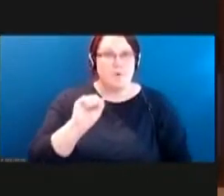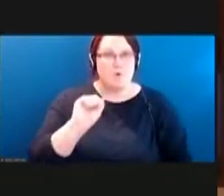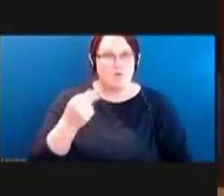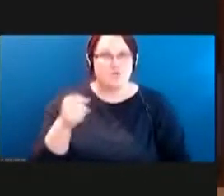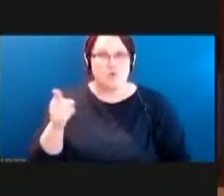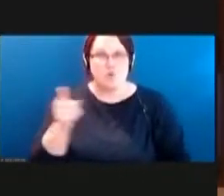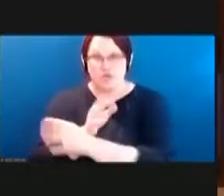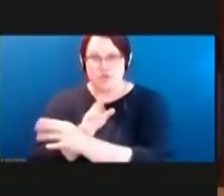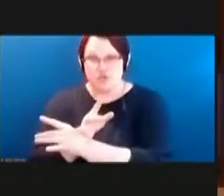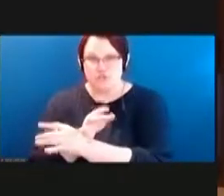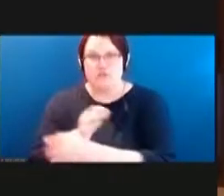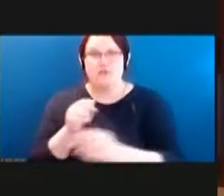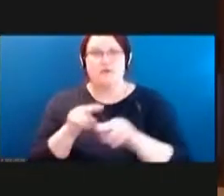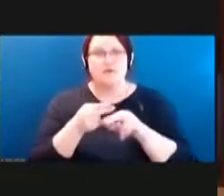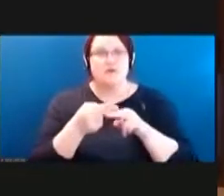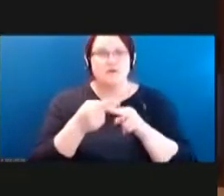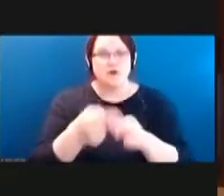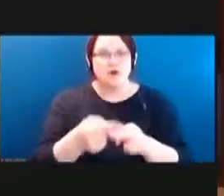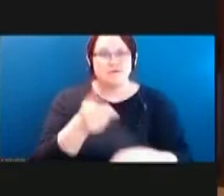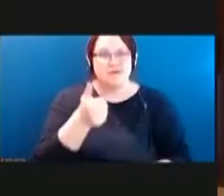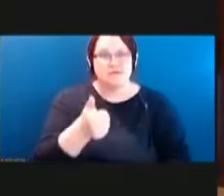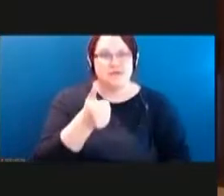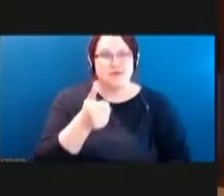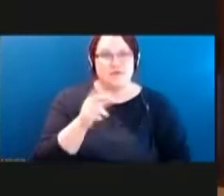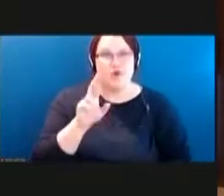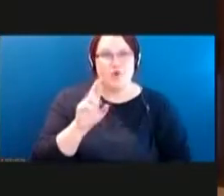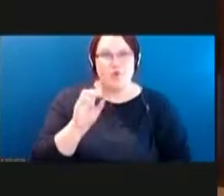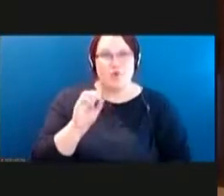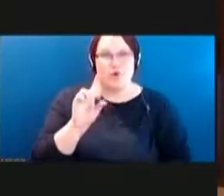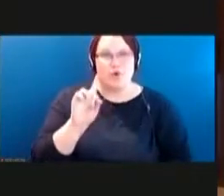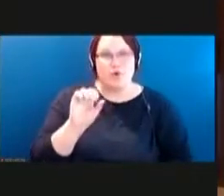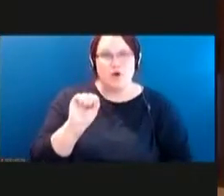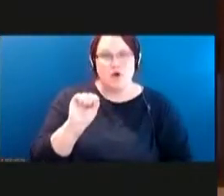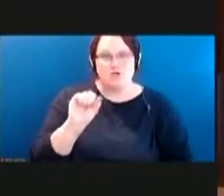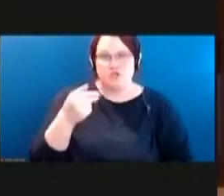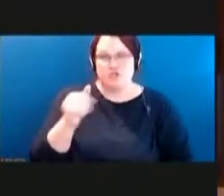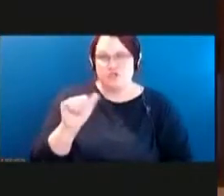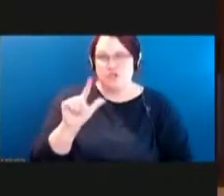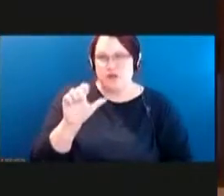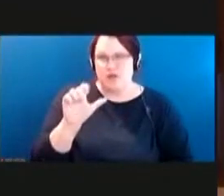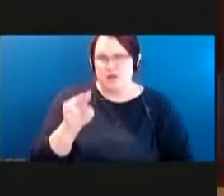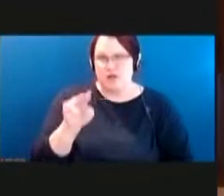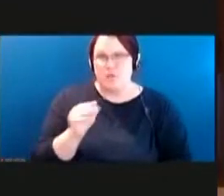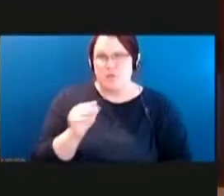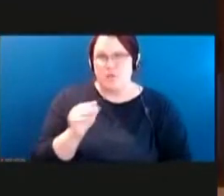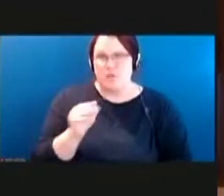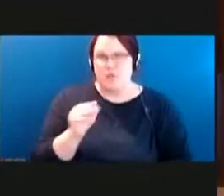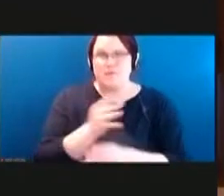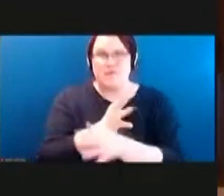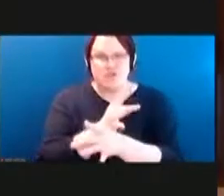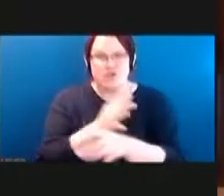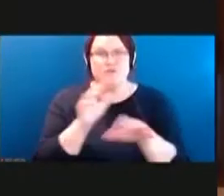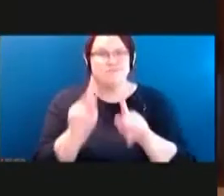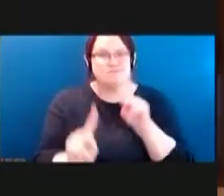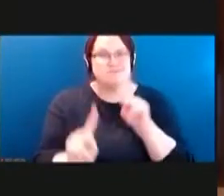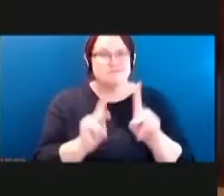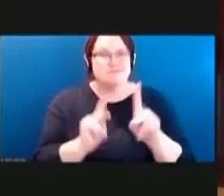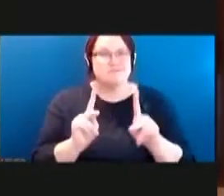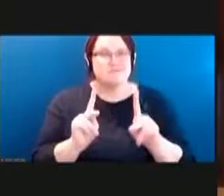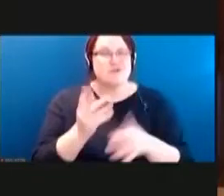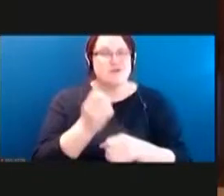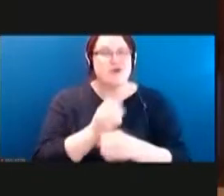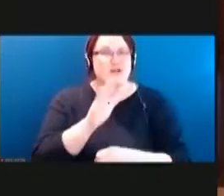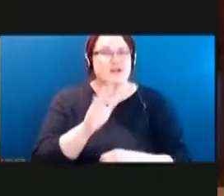Calling itself Rodef Shalom, or Pursuer of Peace, the German congregation received its official charter in